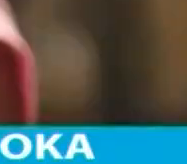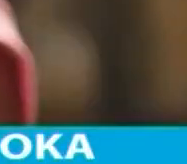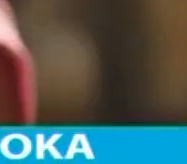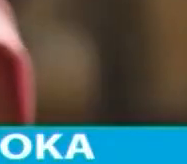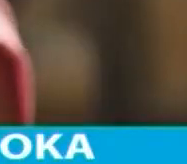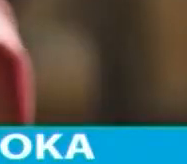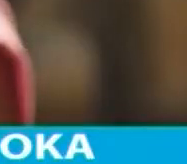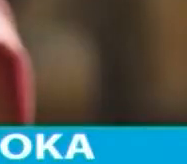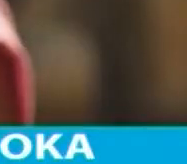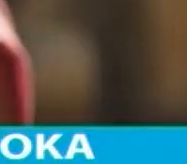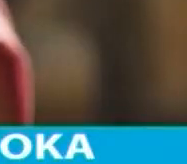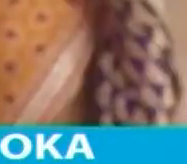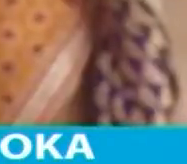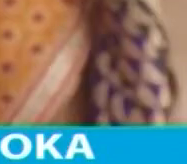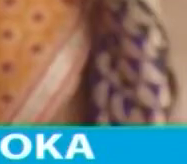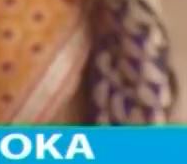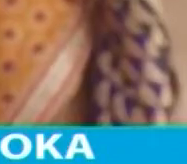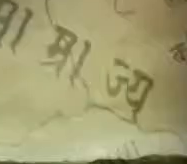boy.